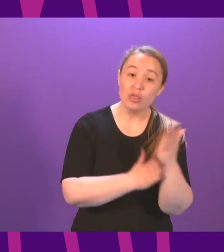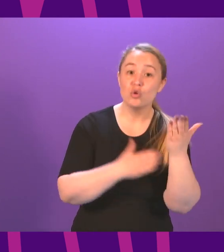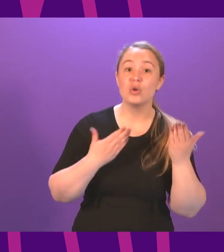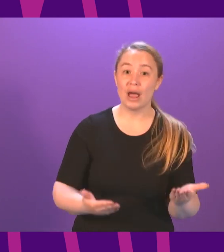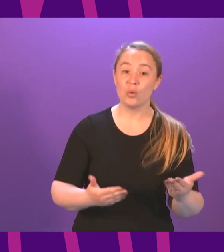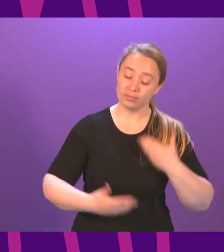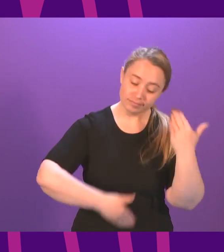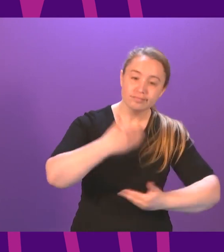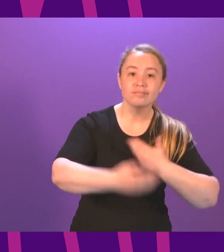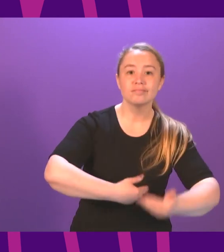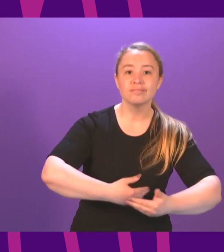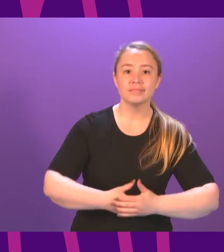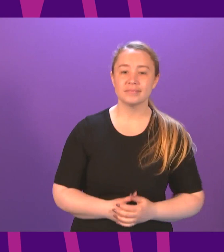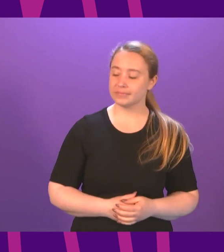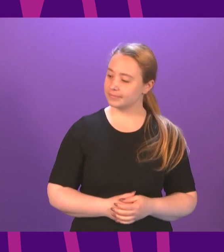it.